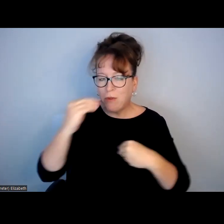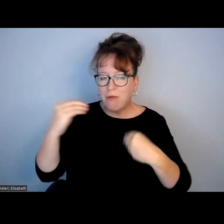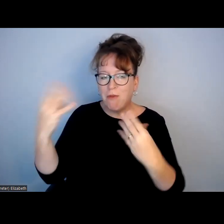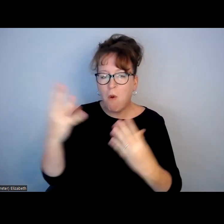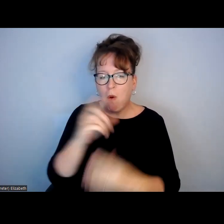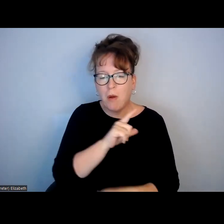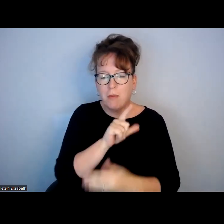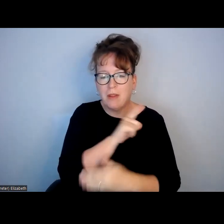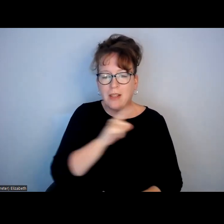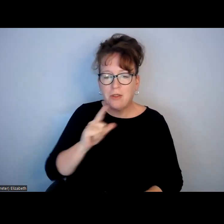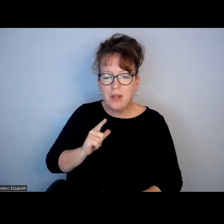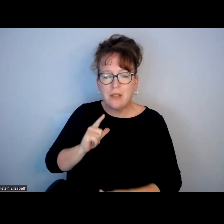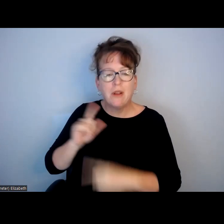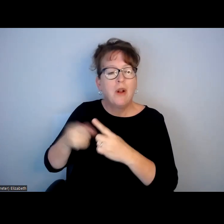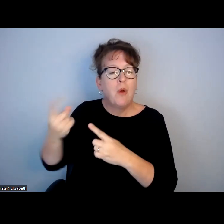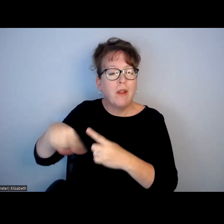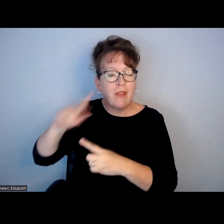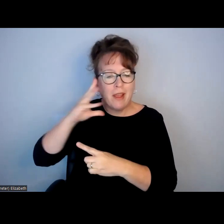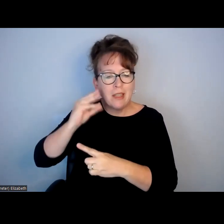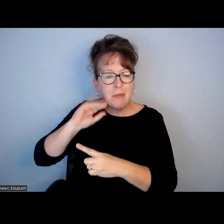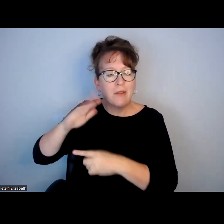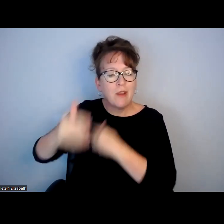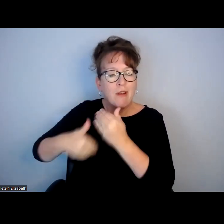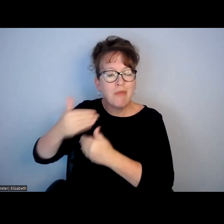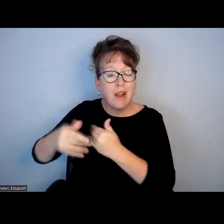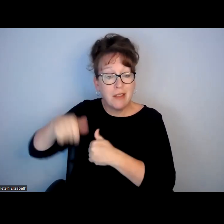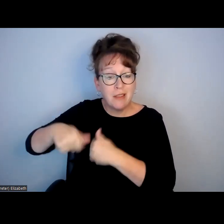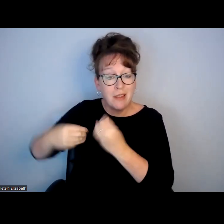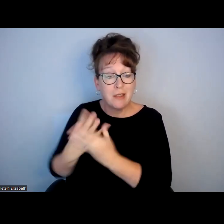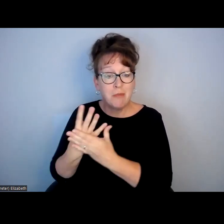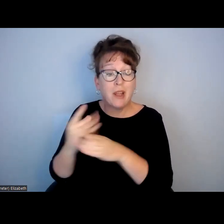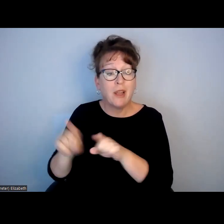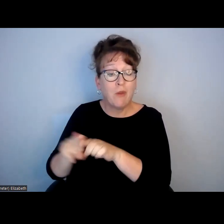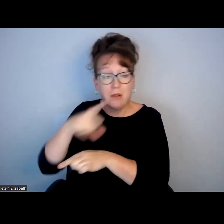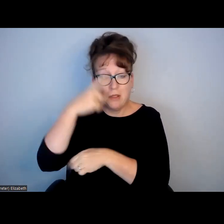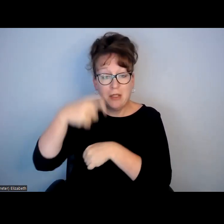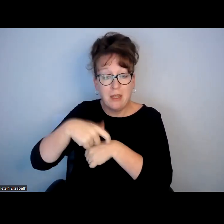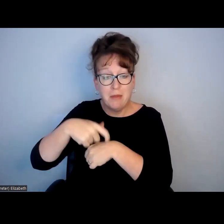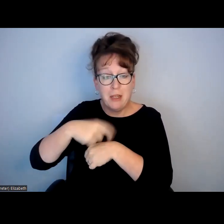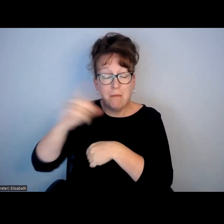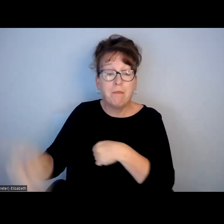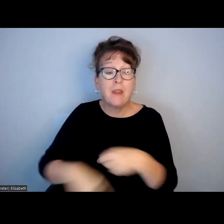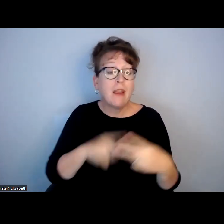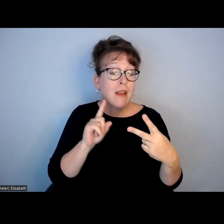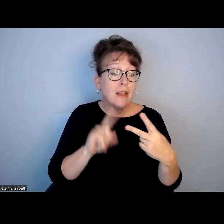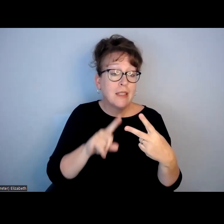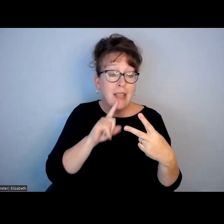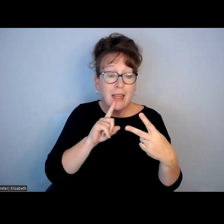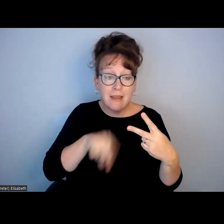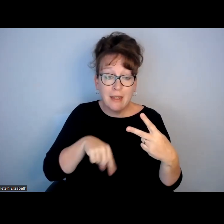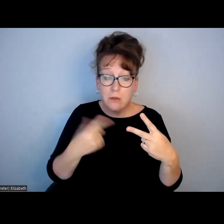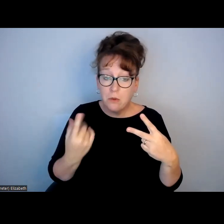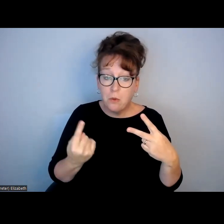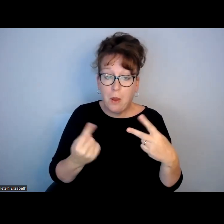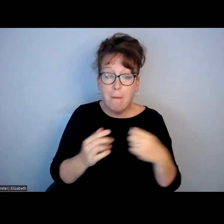their deliberative process this spring and into the early summer. And then on the second question,